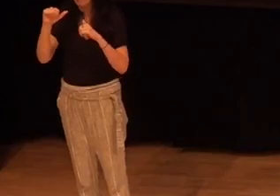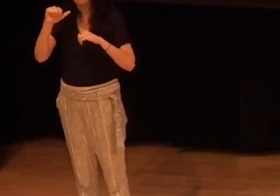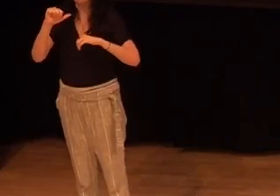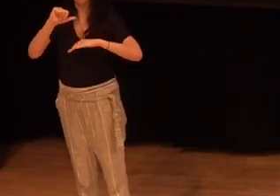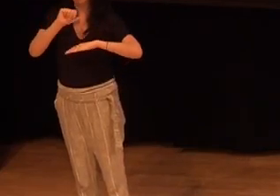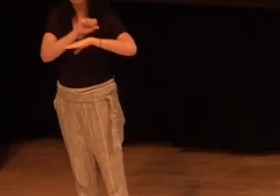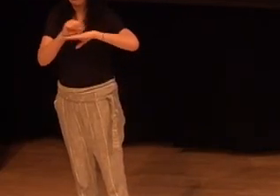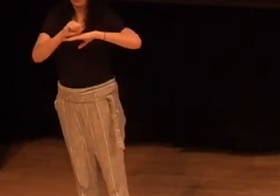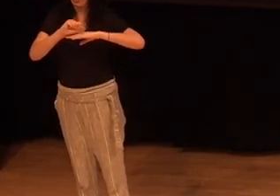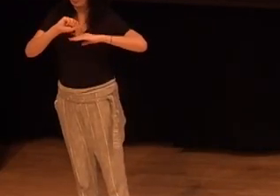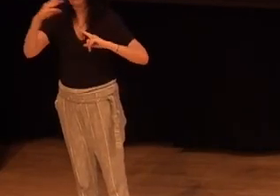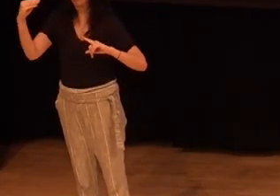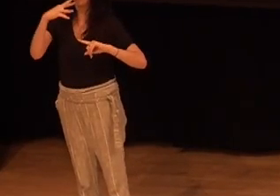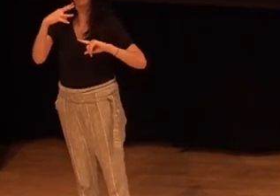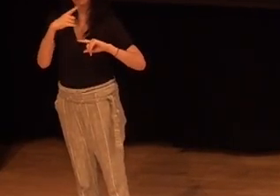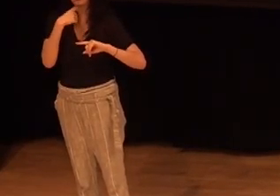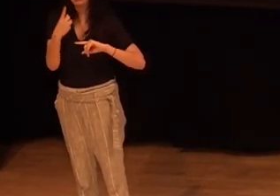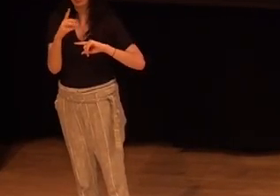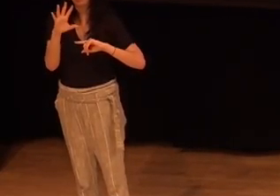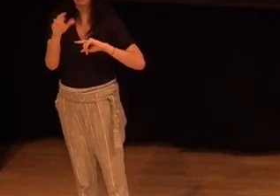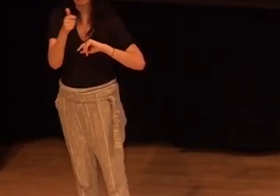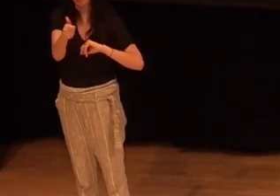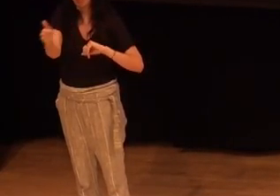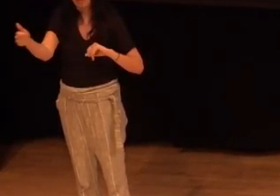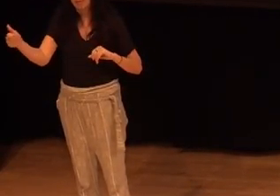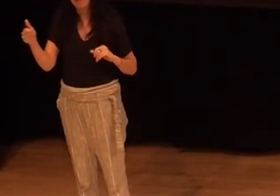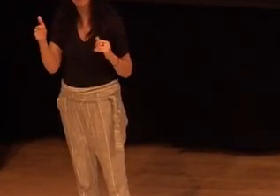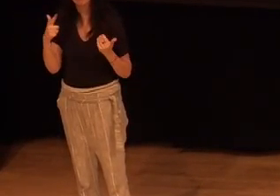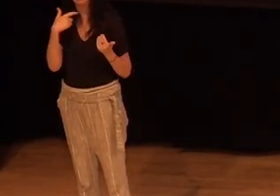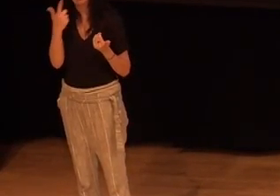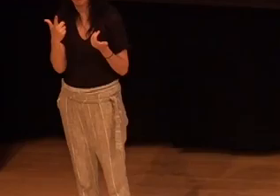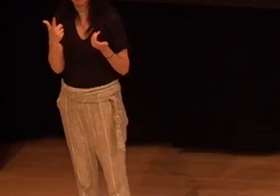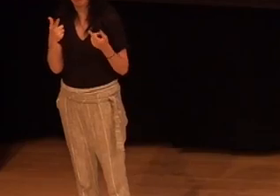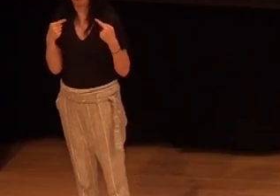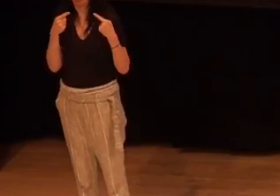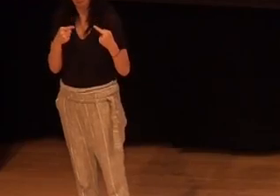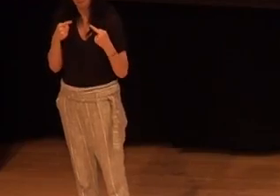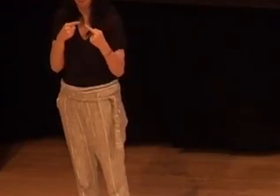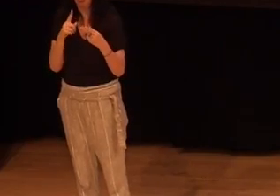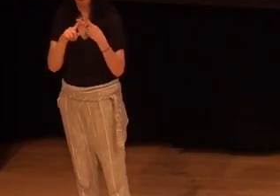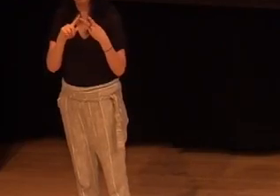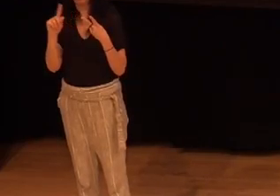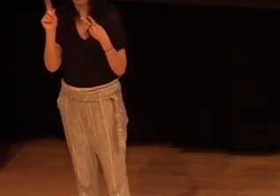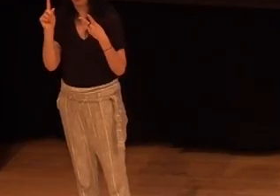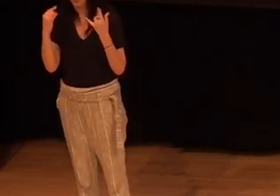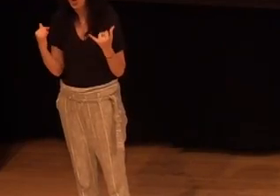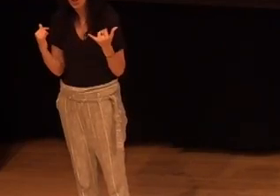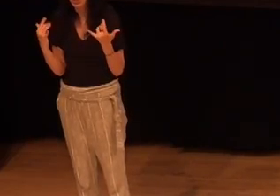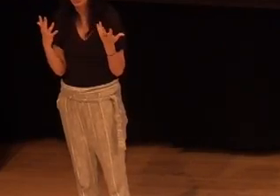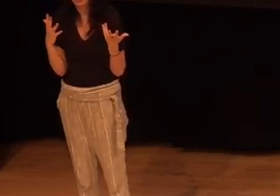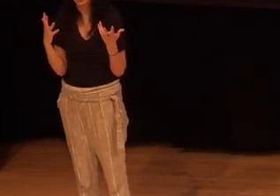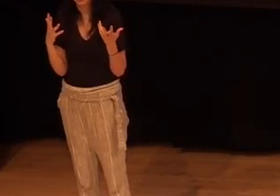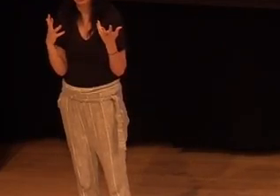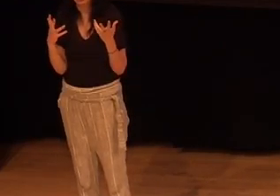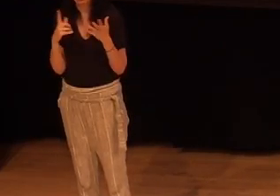there telling about ourselves, telling about our struggle, telling about where we are now,